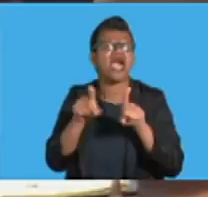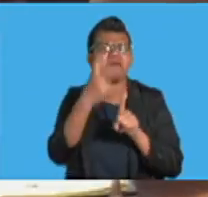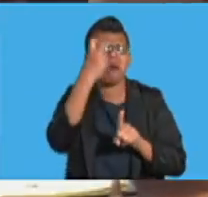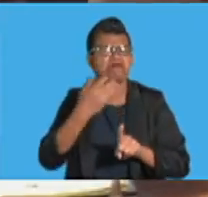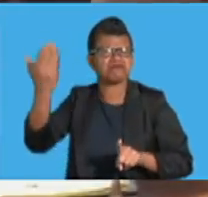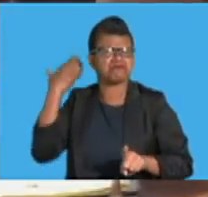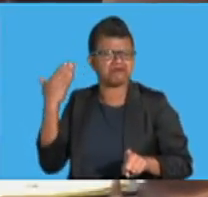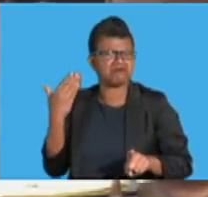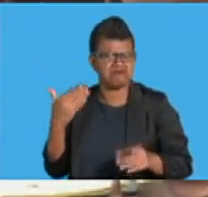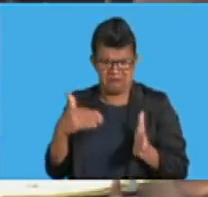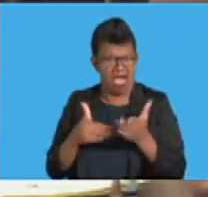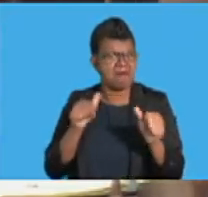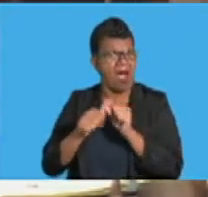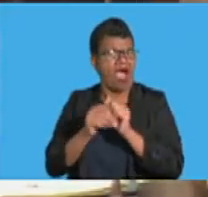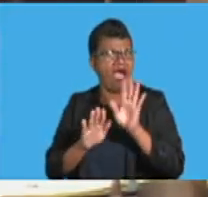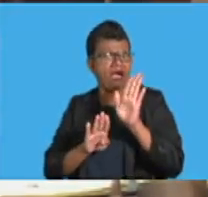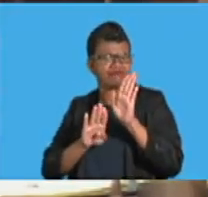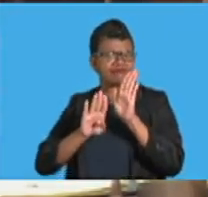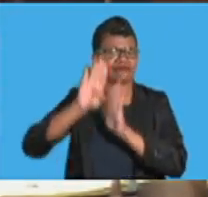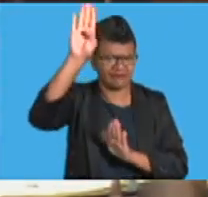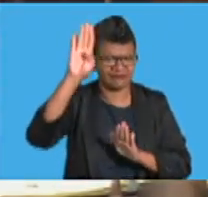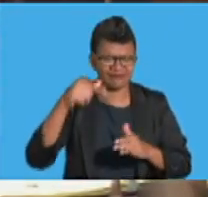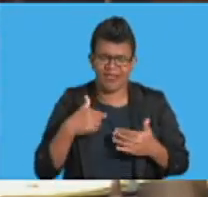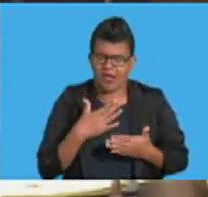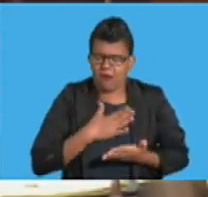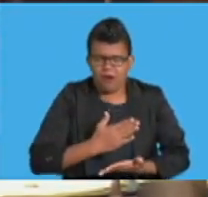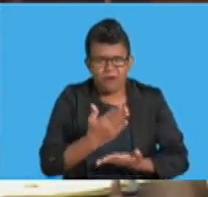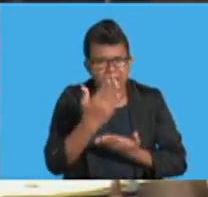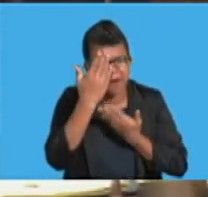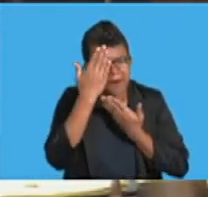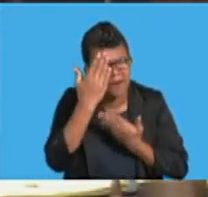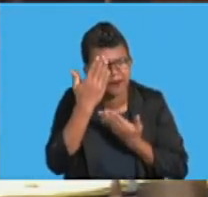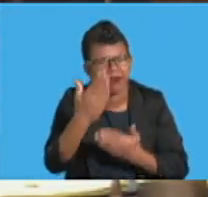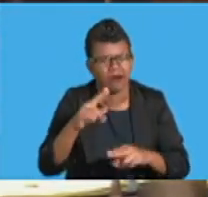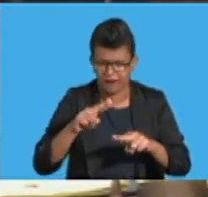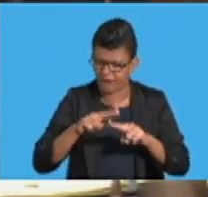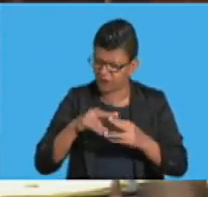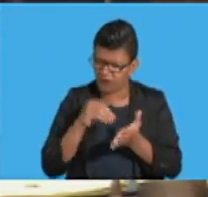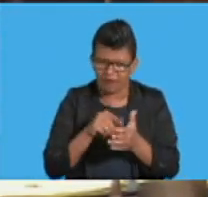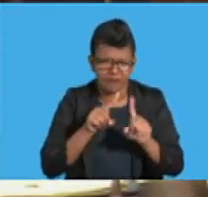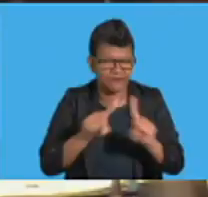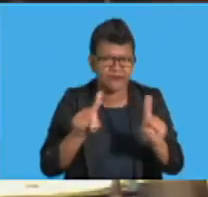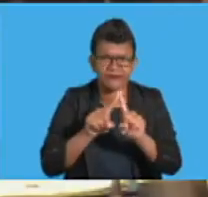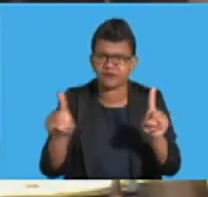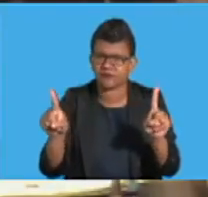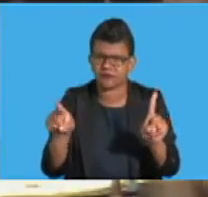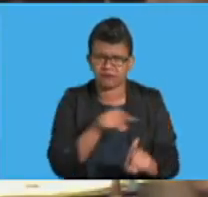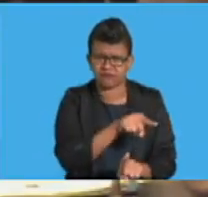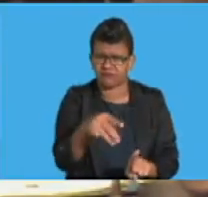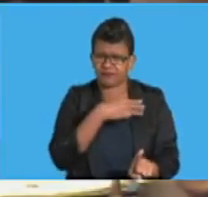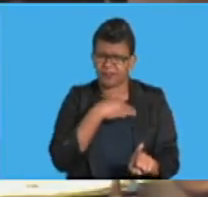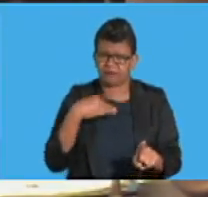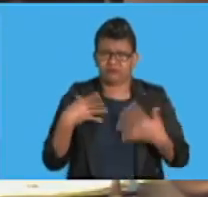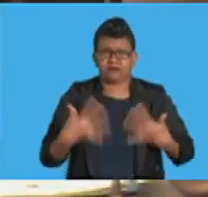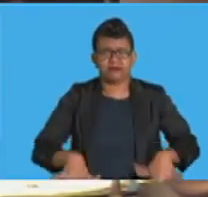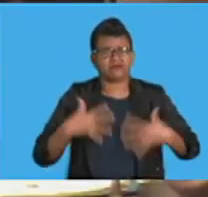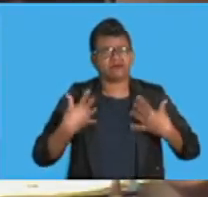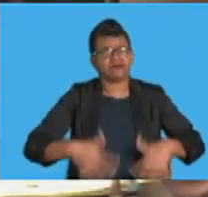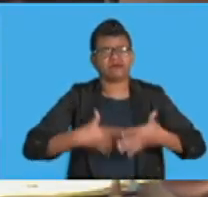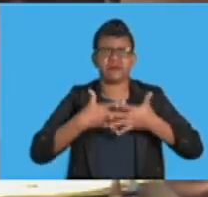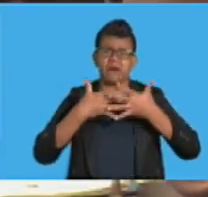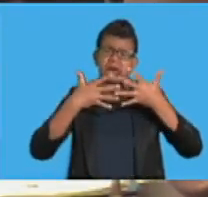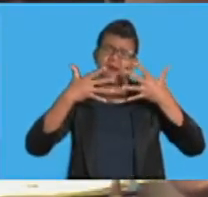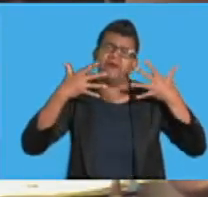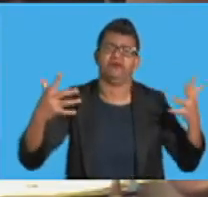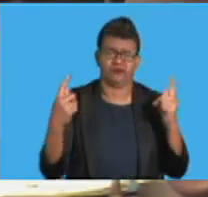Madam Speaker, I had the honor of serving my country over the past 4 years in ministries where significant work has been done by all concerned in